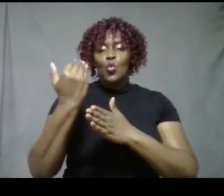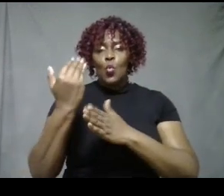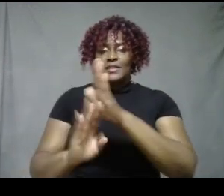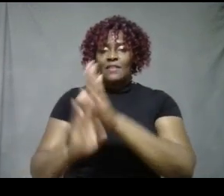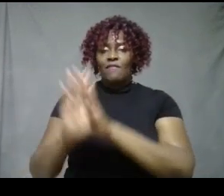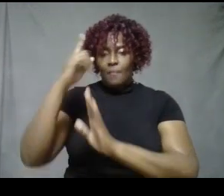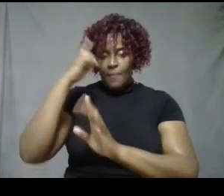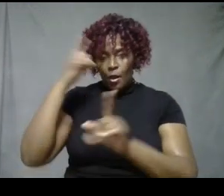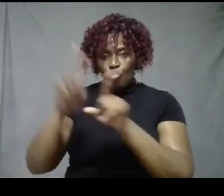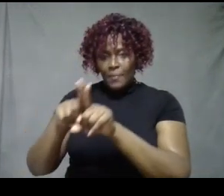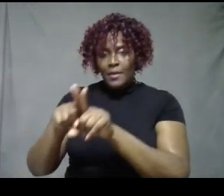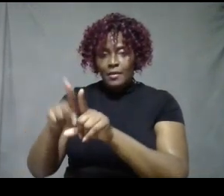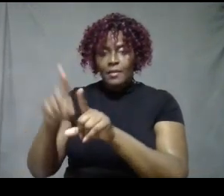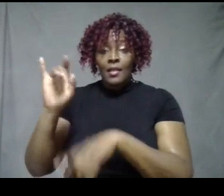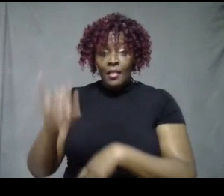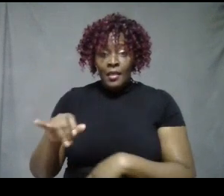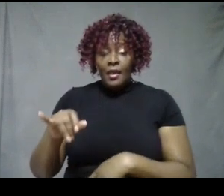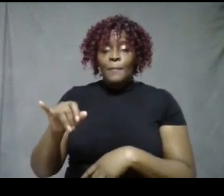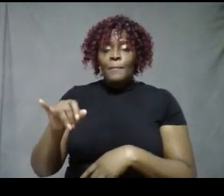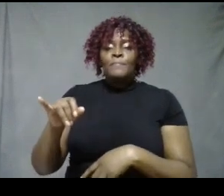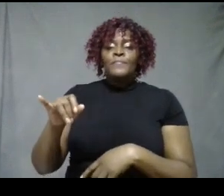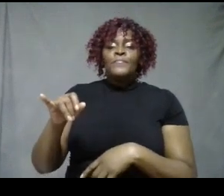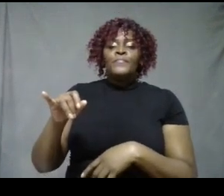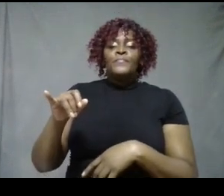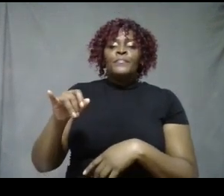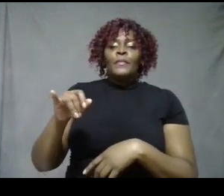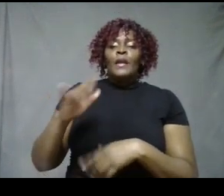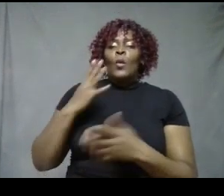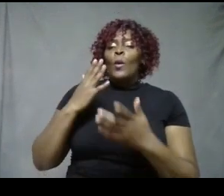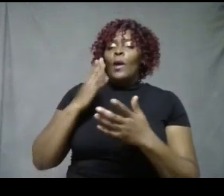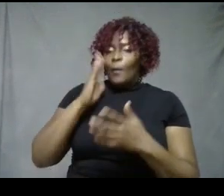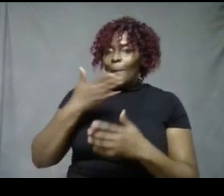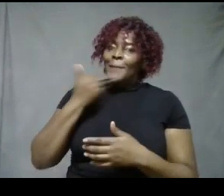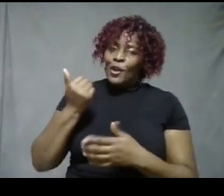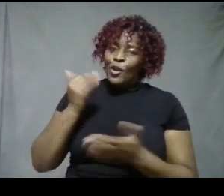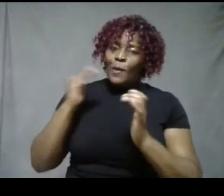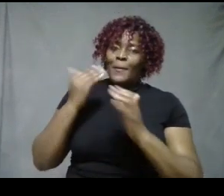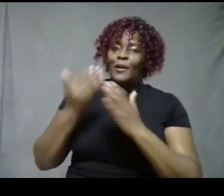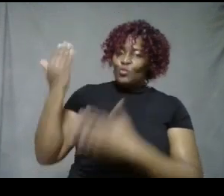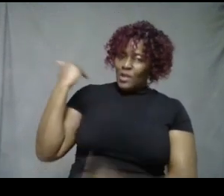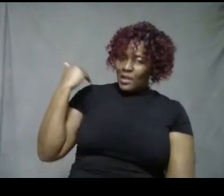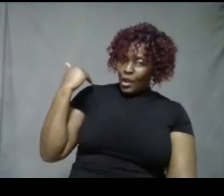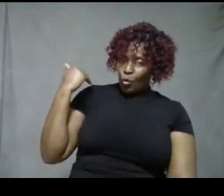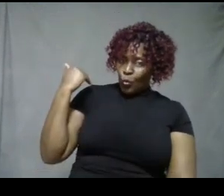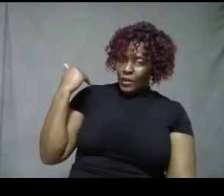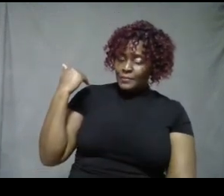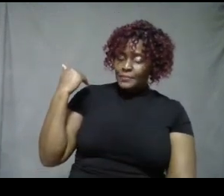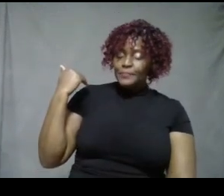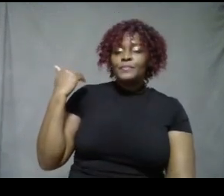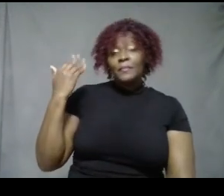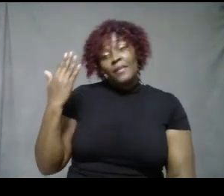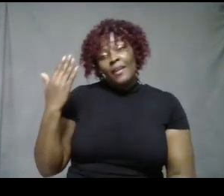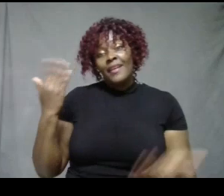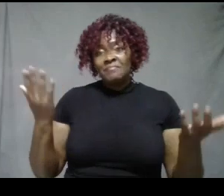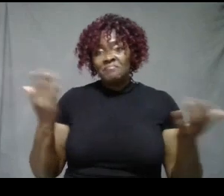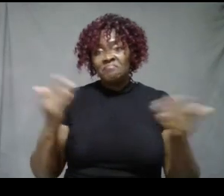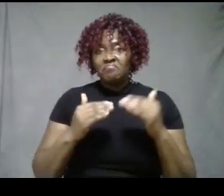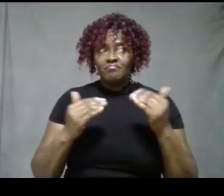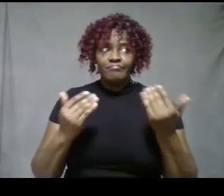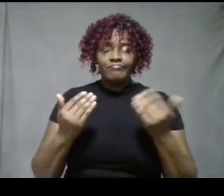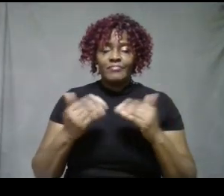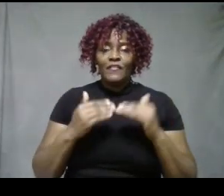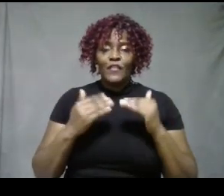likely the new development agreement will be better than the old development agreement. And it's fair to say that